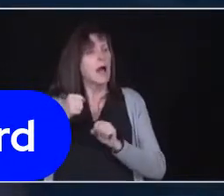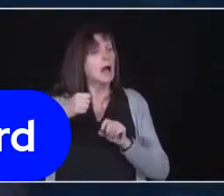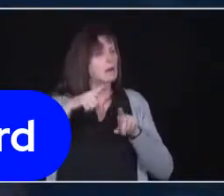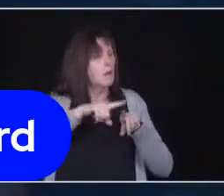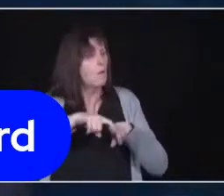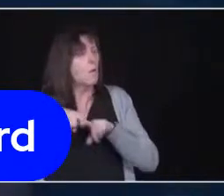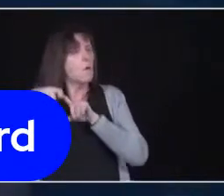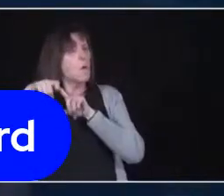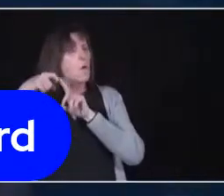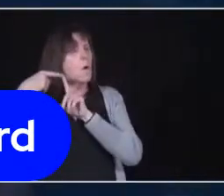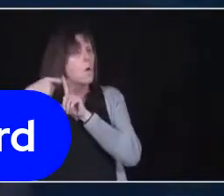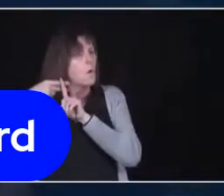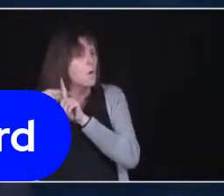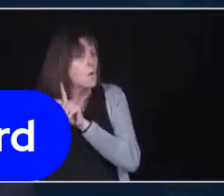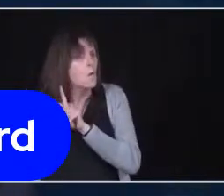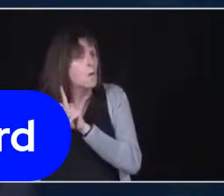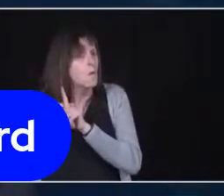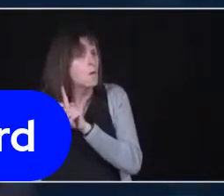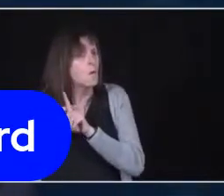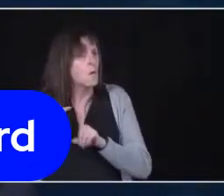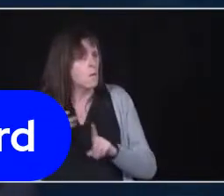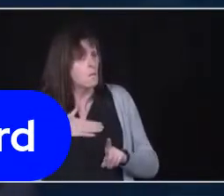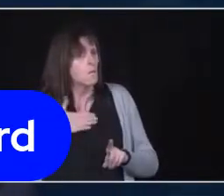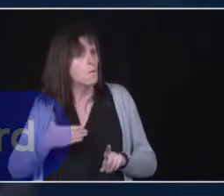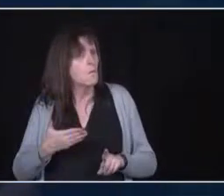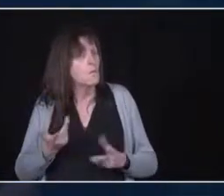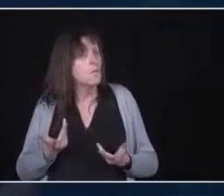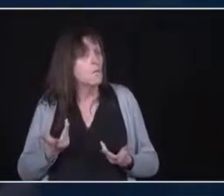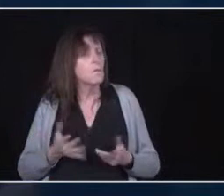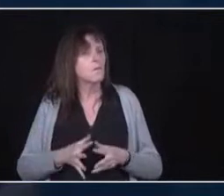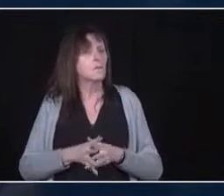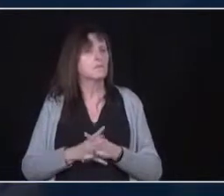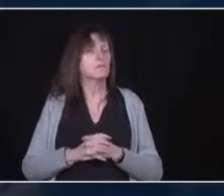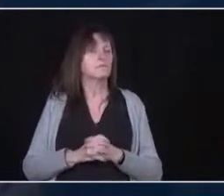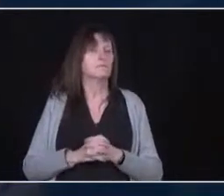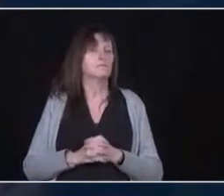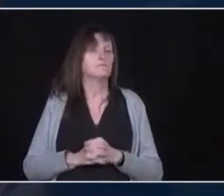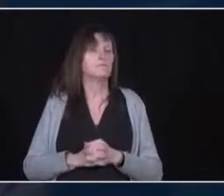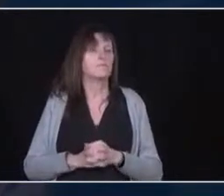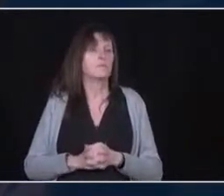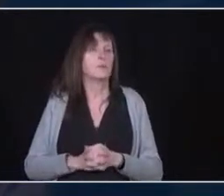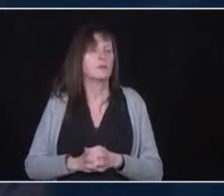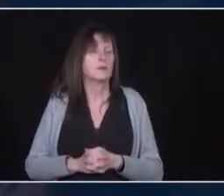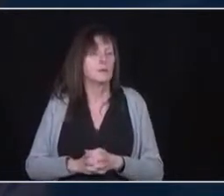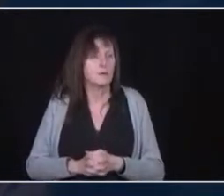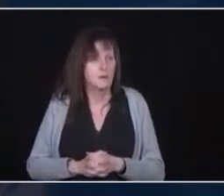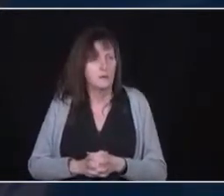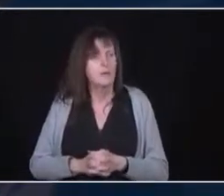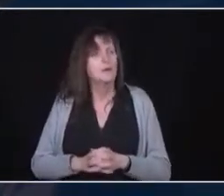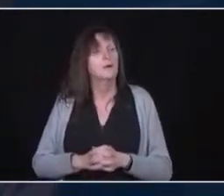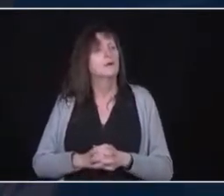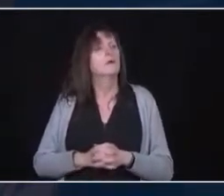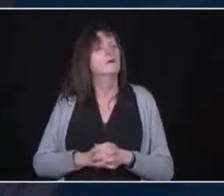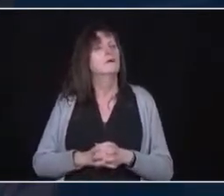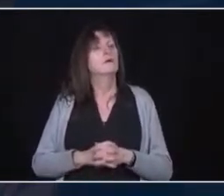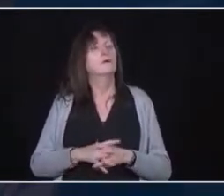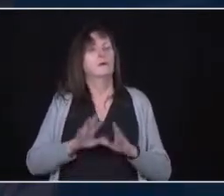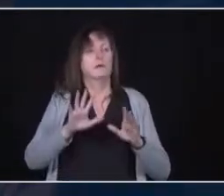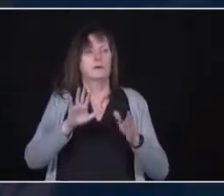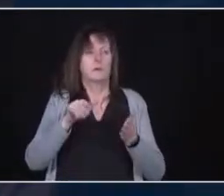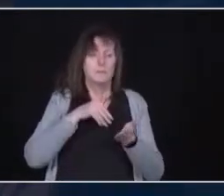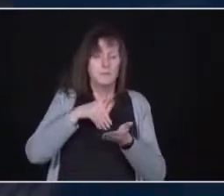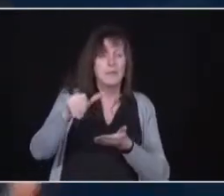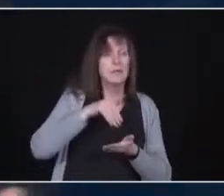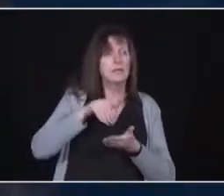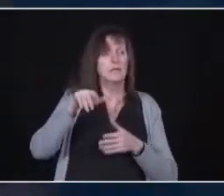Look, we're protecting the health and safety of every single worker. There's millions of people that have worked throughout this pandemic to ensure